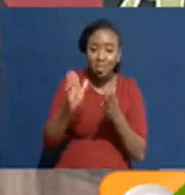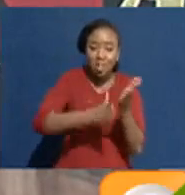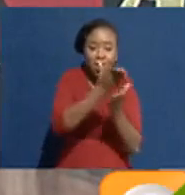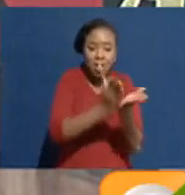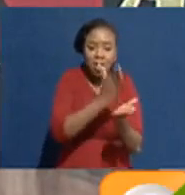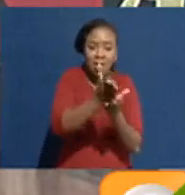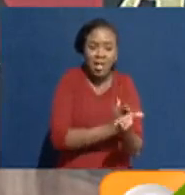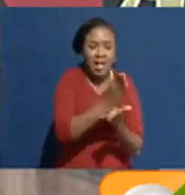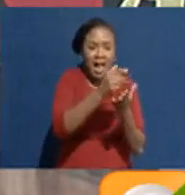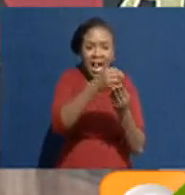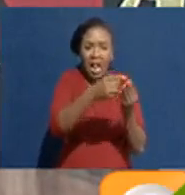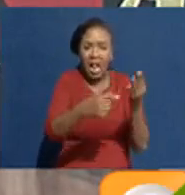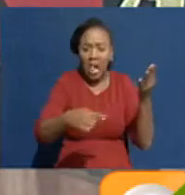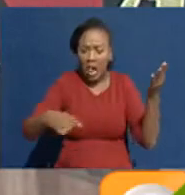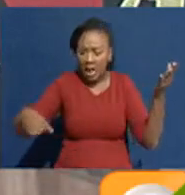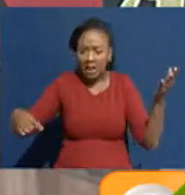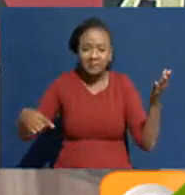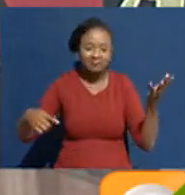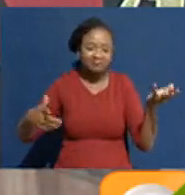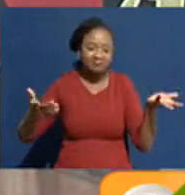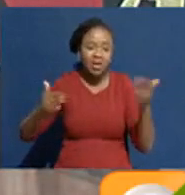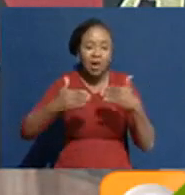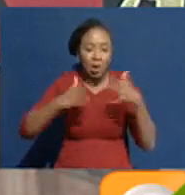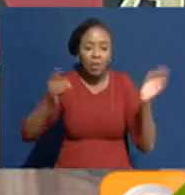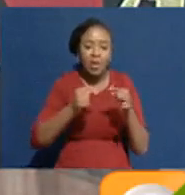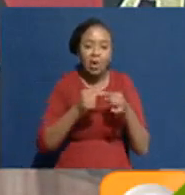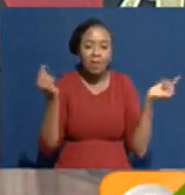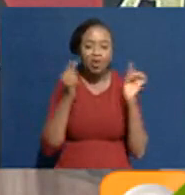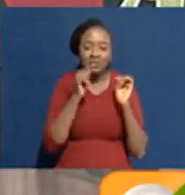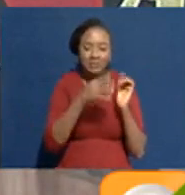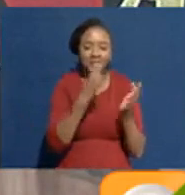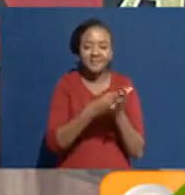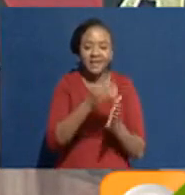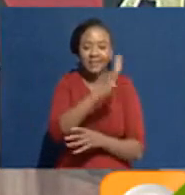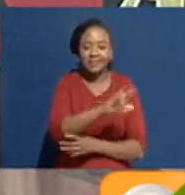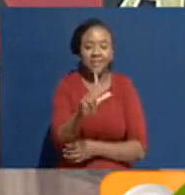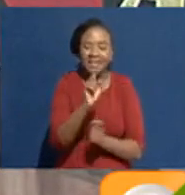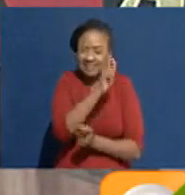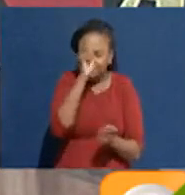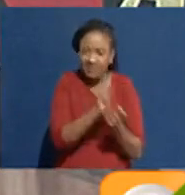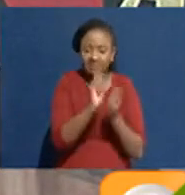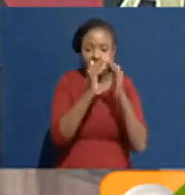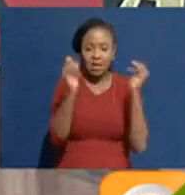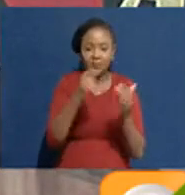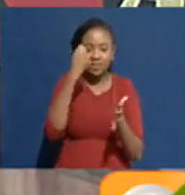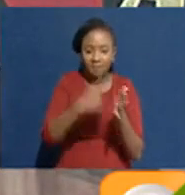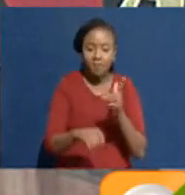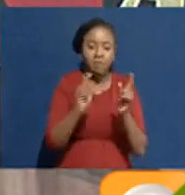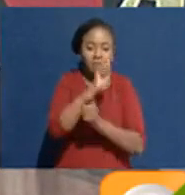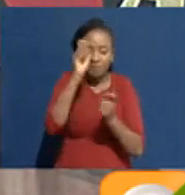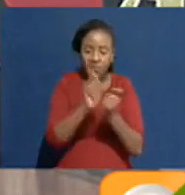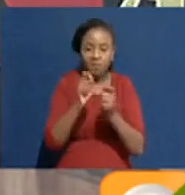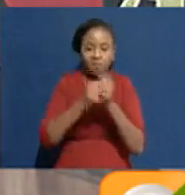various entities and individuals openly objected, most of them to the housing levy and the 16%